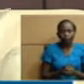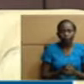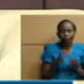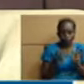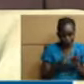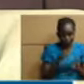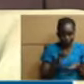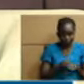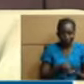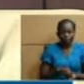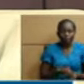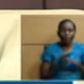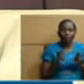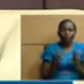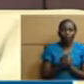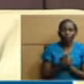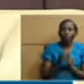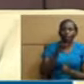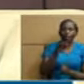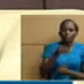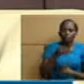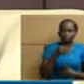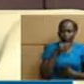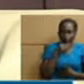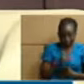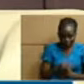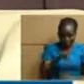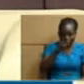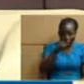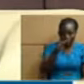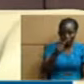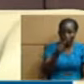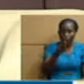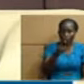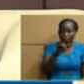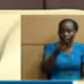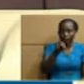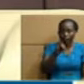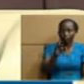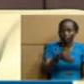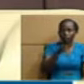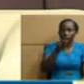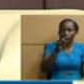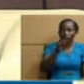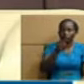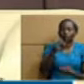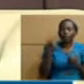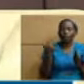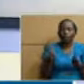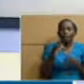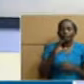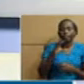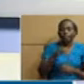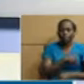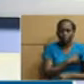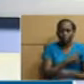again, starting with Mr. Martin Nsubuga. Mr. Nsubuga is the Chief Executive Officer at the Uganda